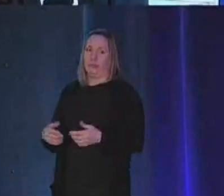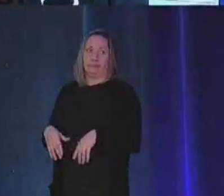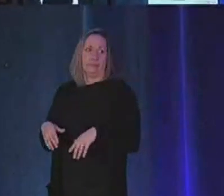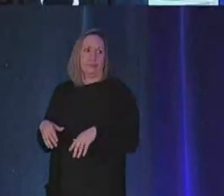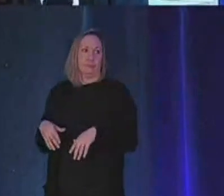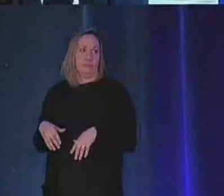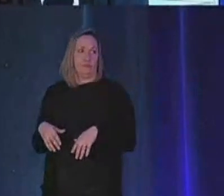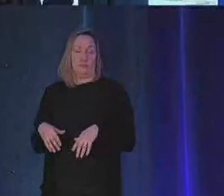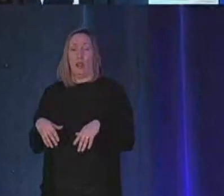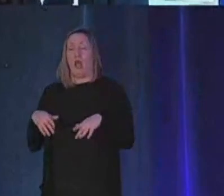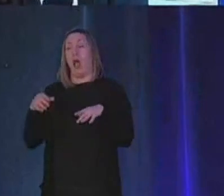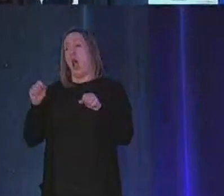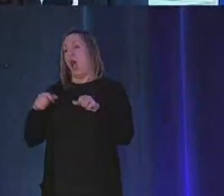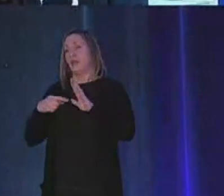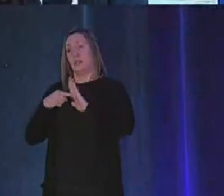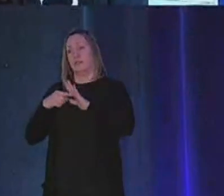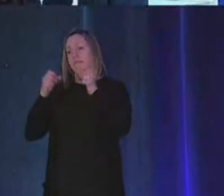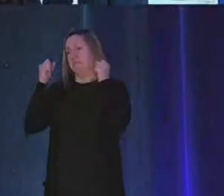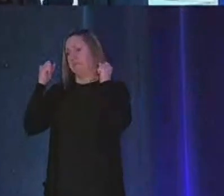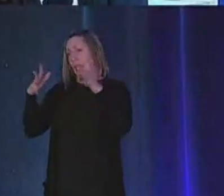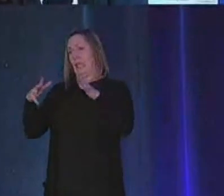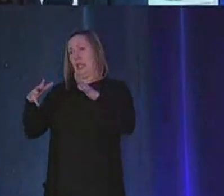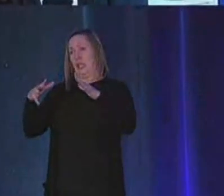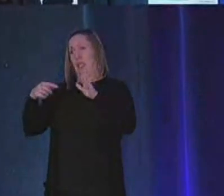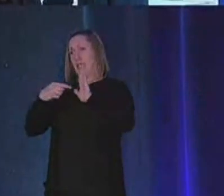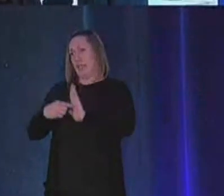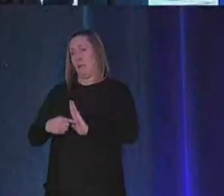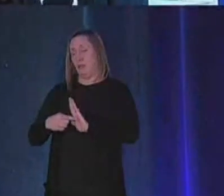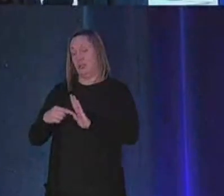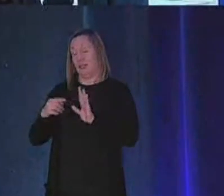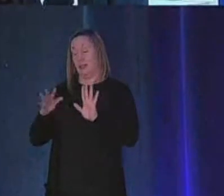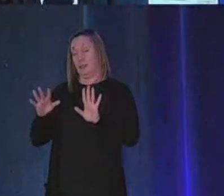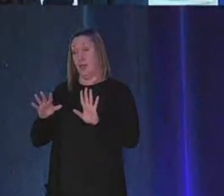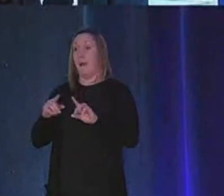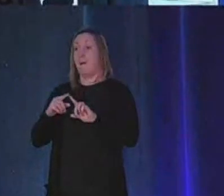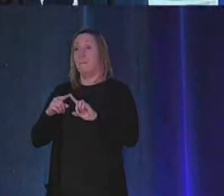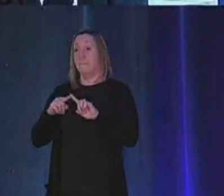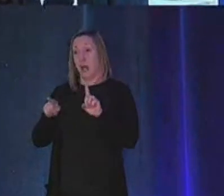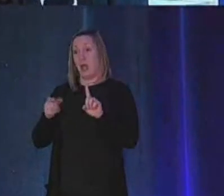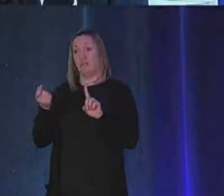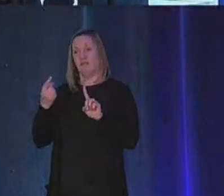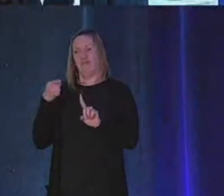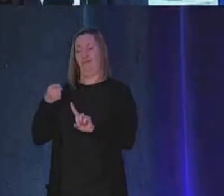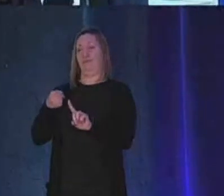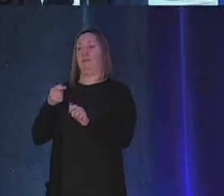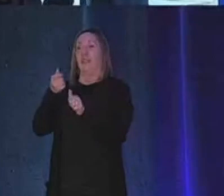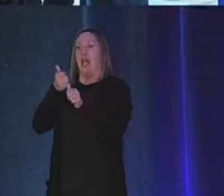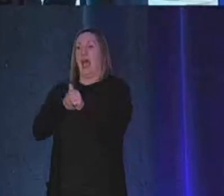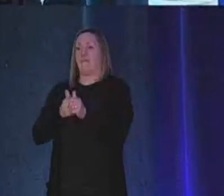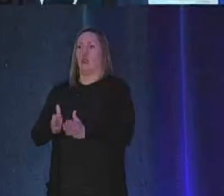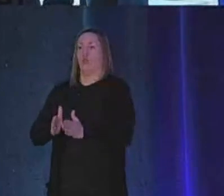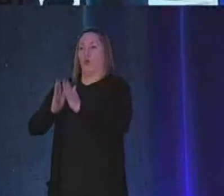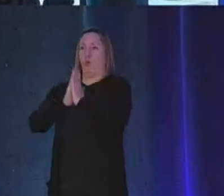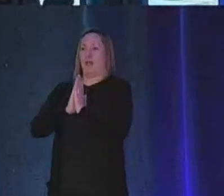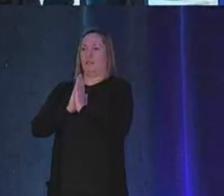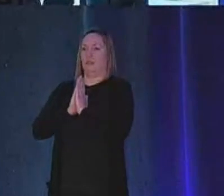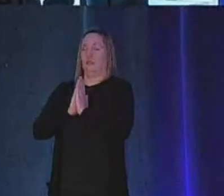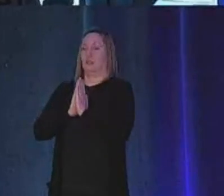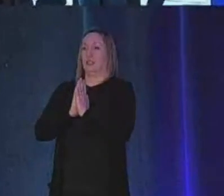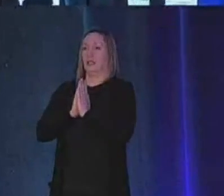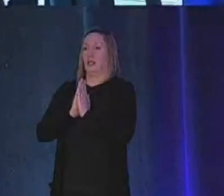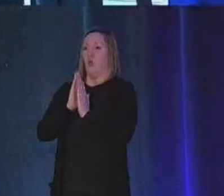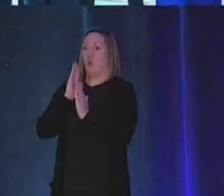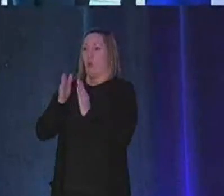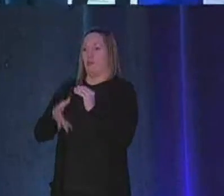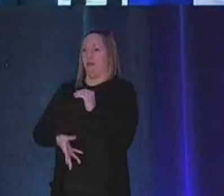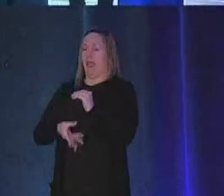And I could go through like a bunch of examples. It's kind of crazy. But ultimately, like I said, every piece of request is going